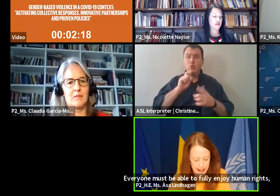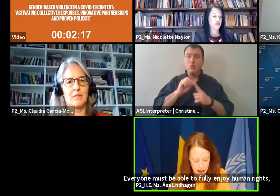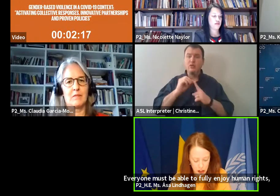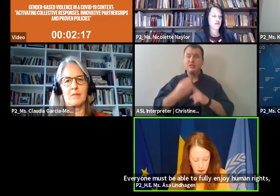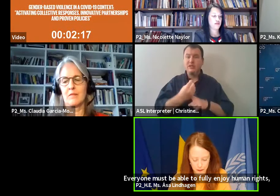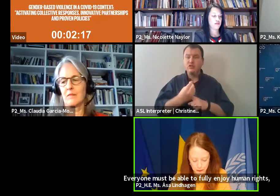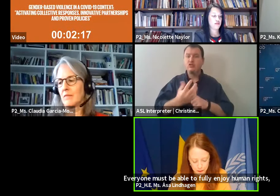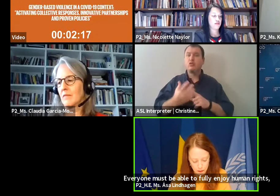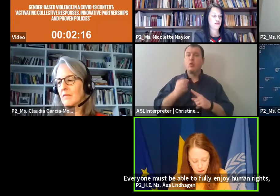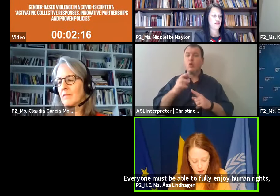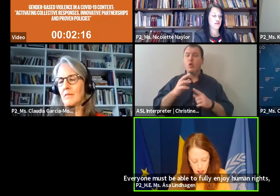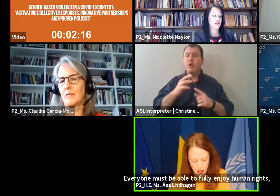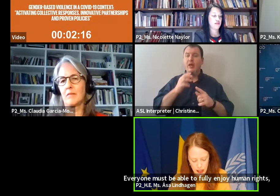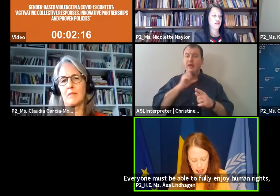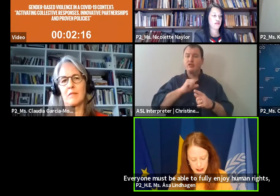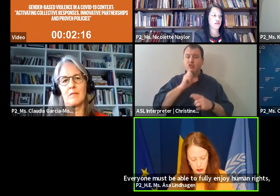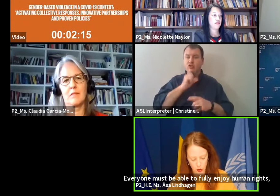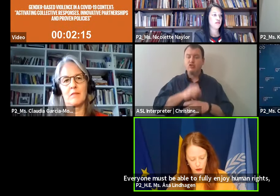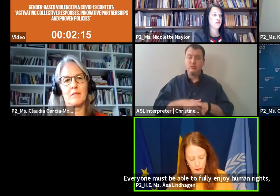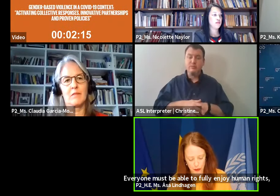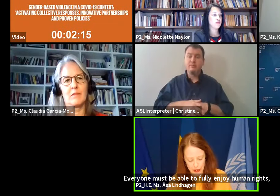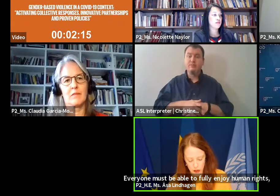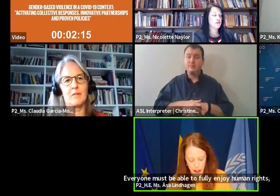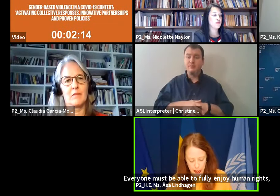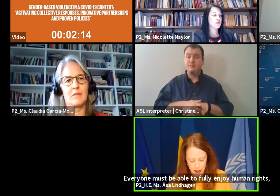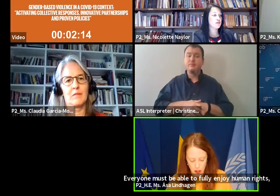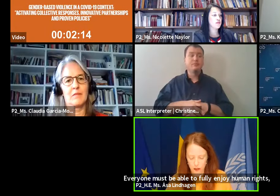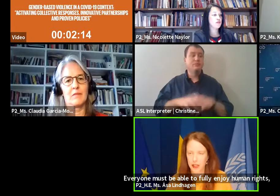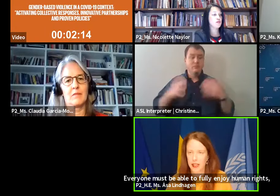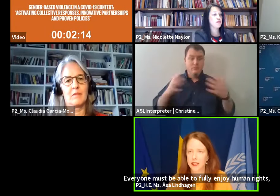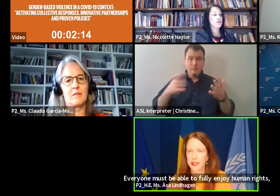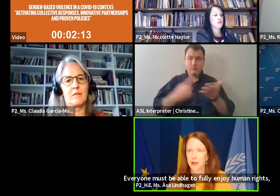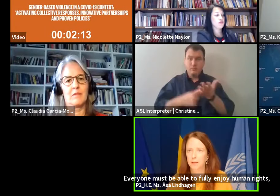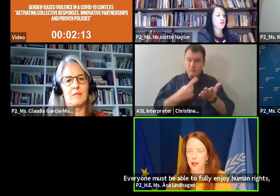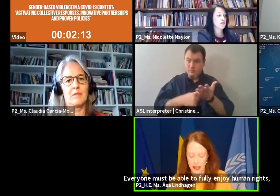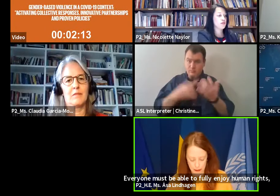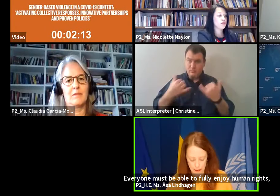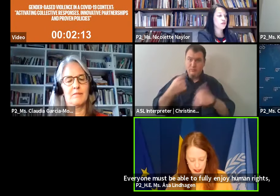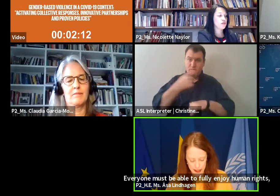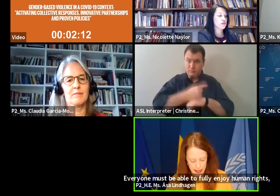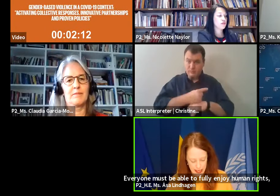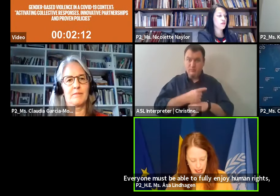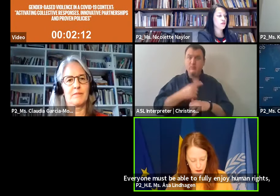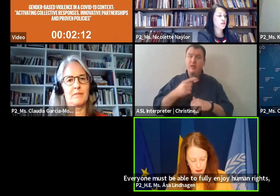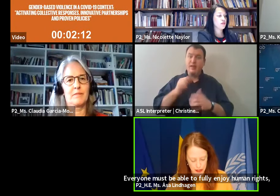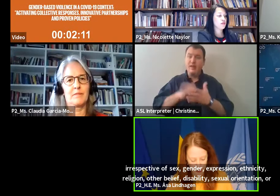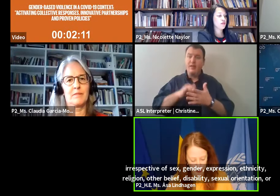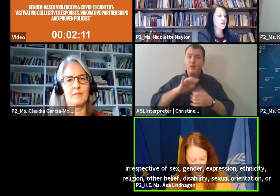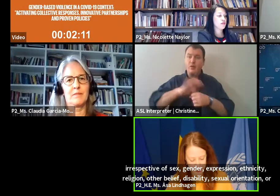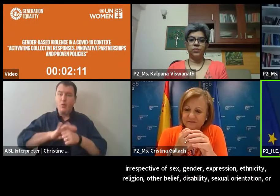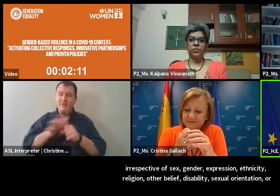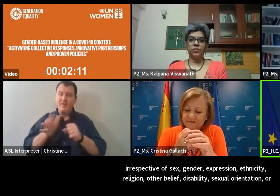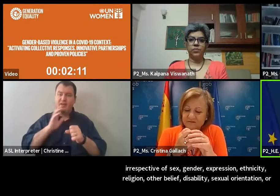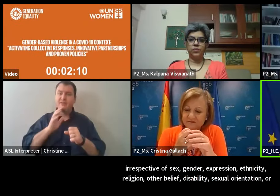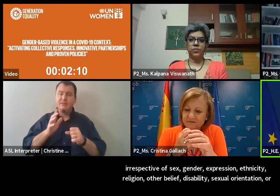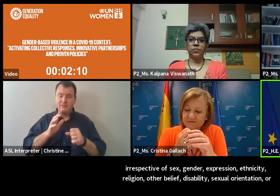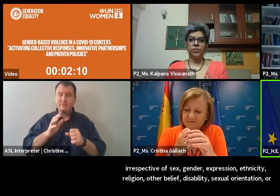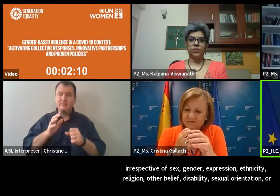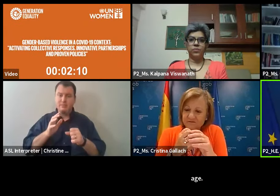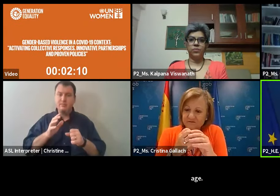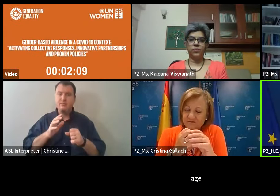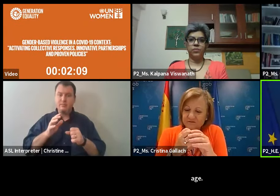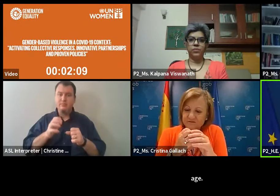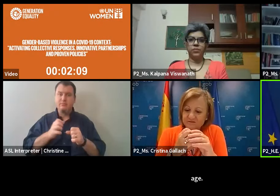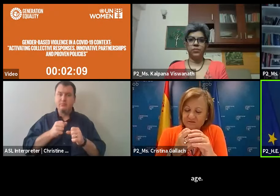or age. As has already been raised today, the COVID-19 pandemic has bluntly been hitting